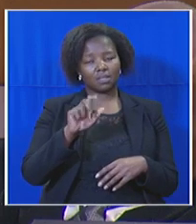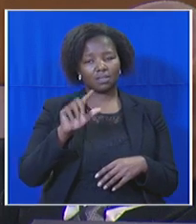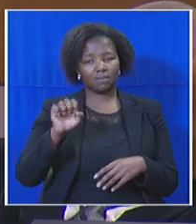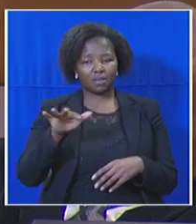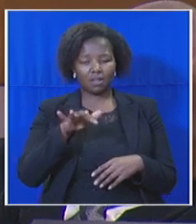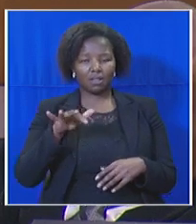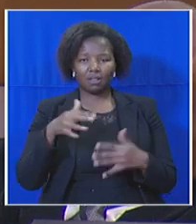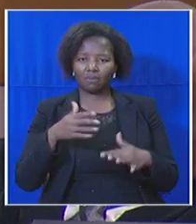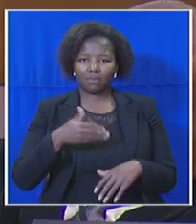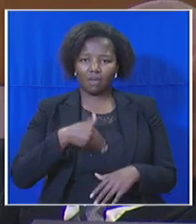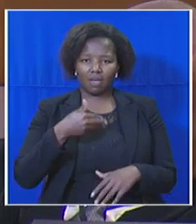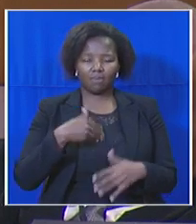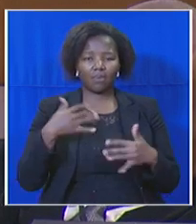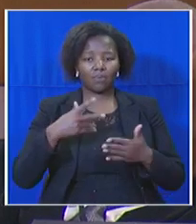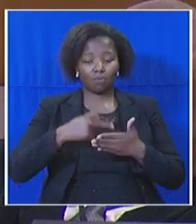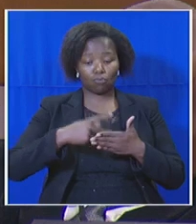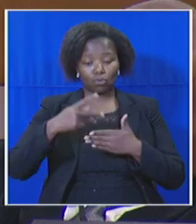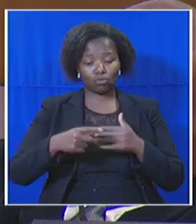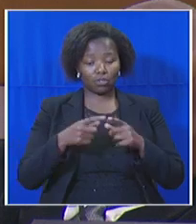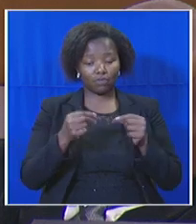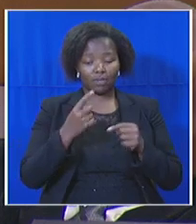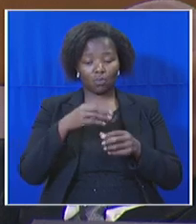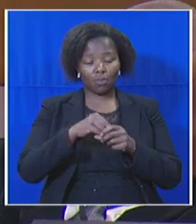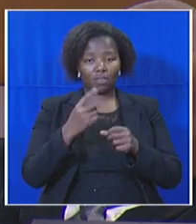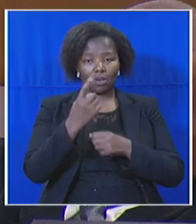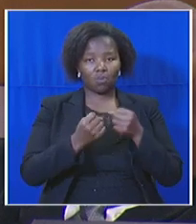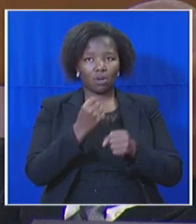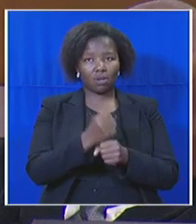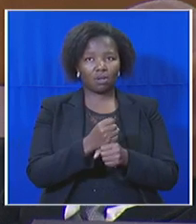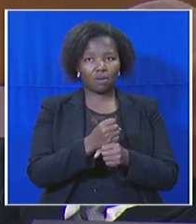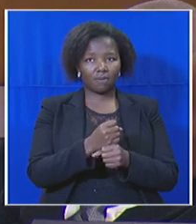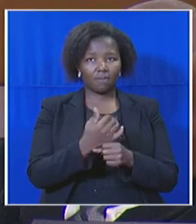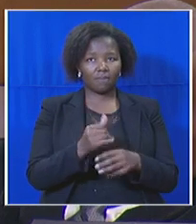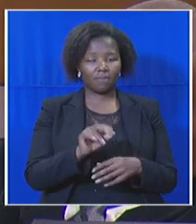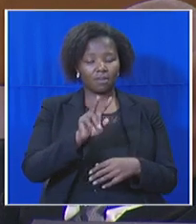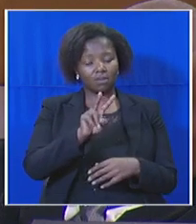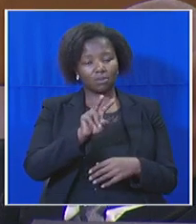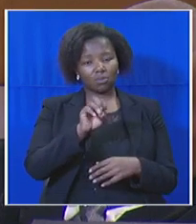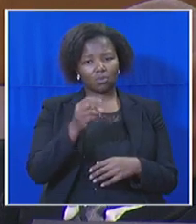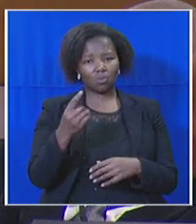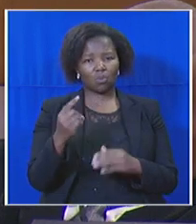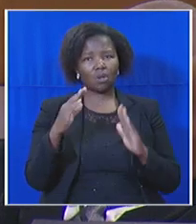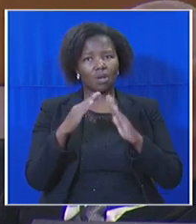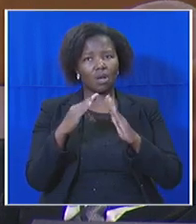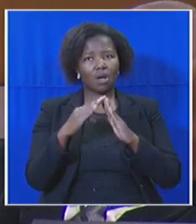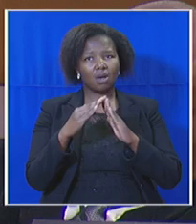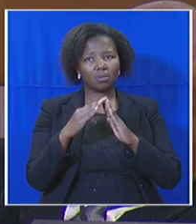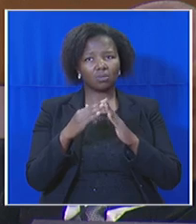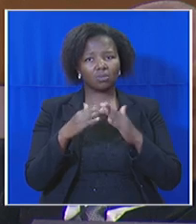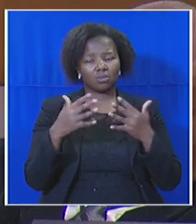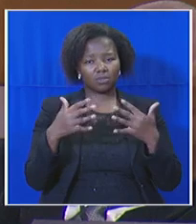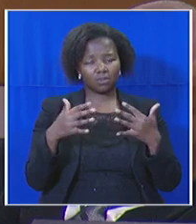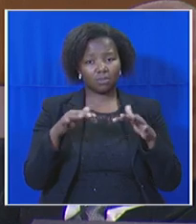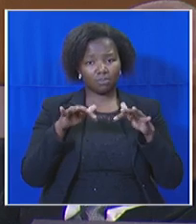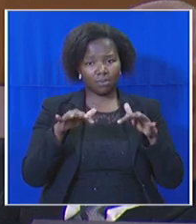a housing project completed within a year, where 201 households have occupied their houses